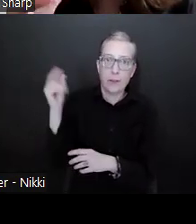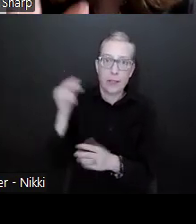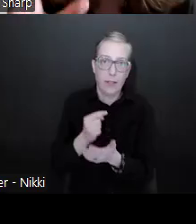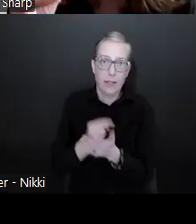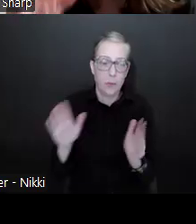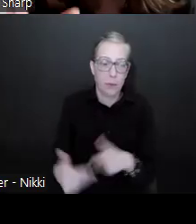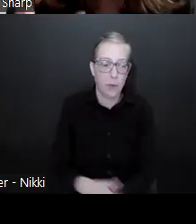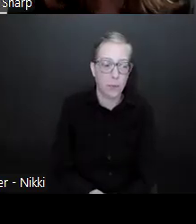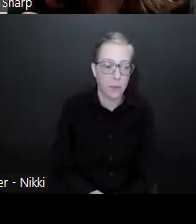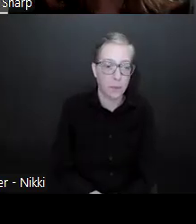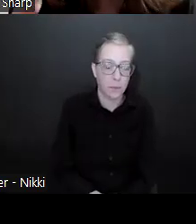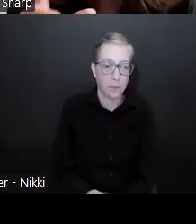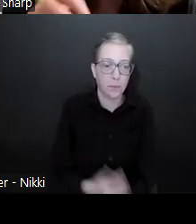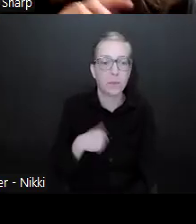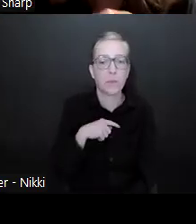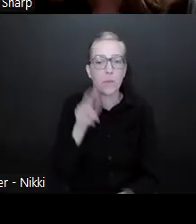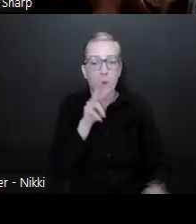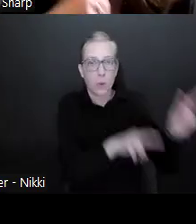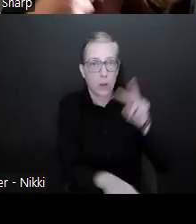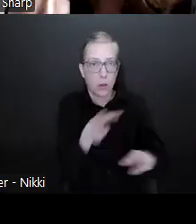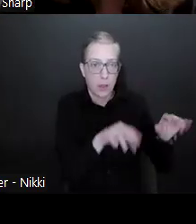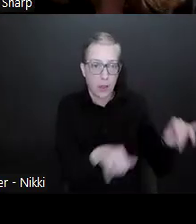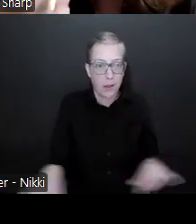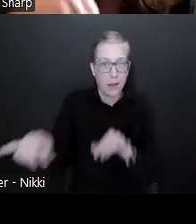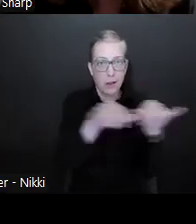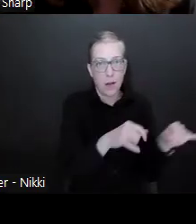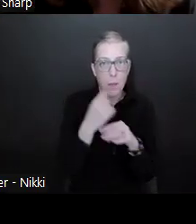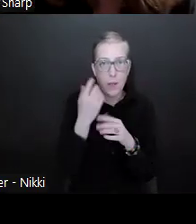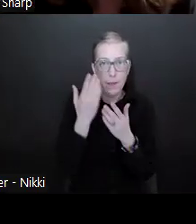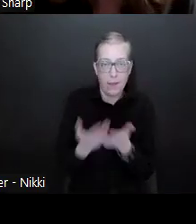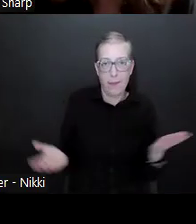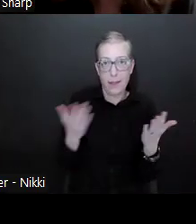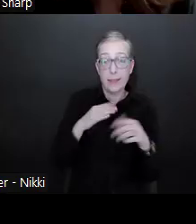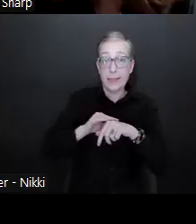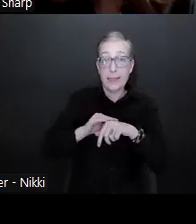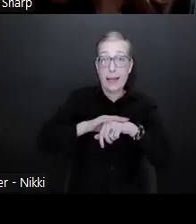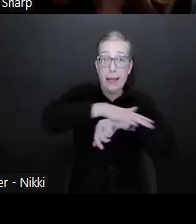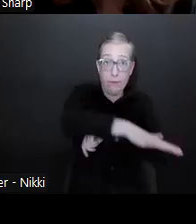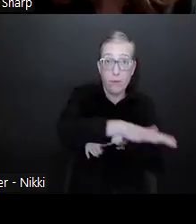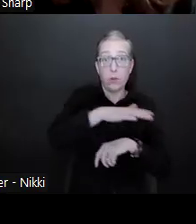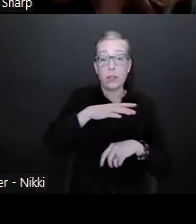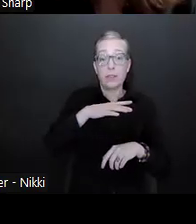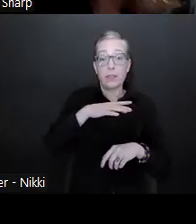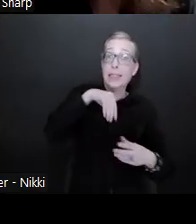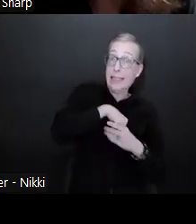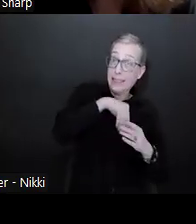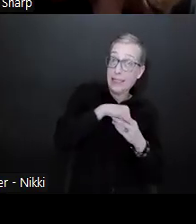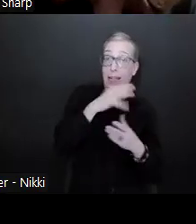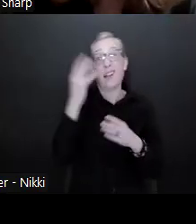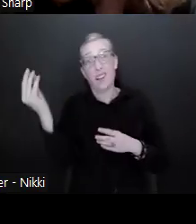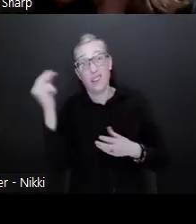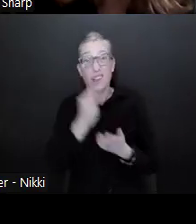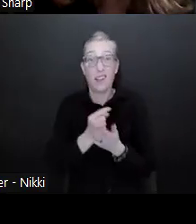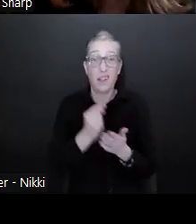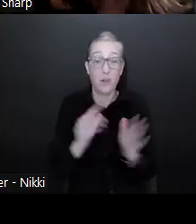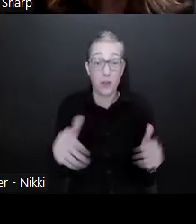we're really looking at common factors that help us with relationships inside the therapy room and relationships outside of therapy room.